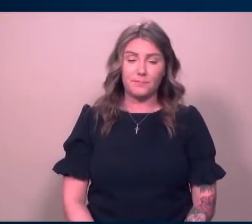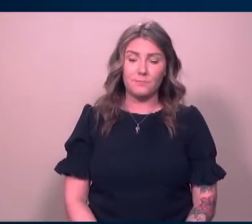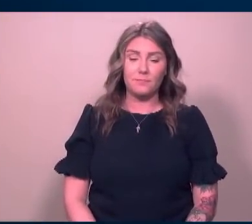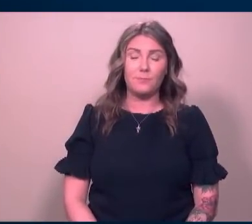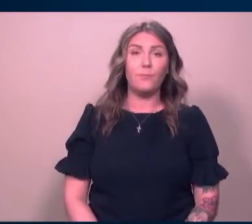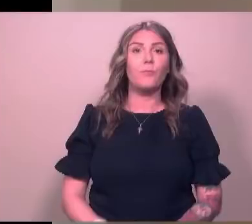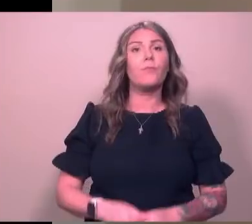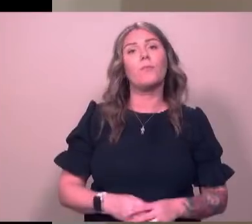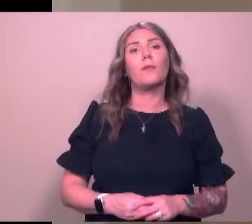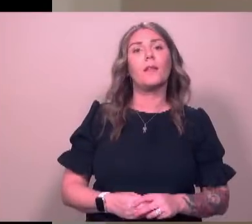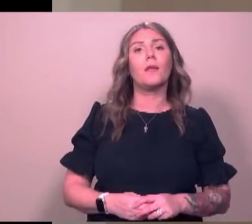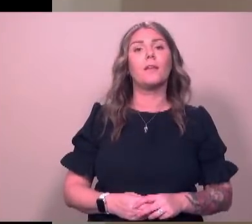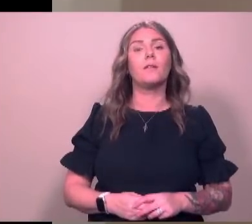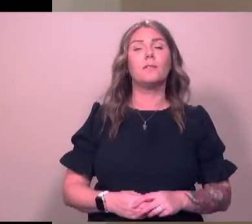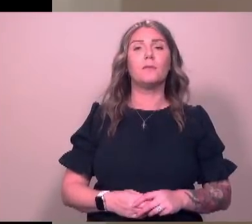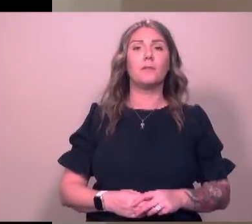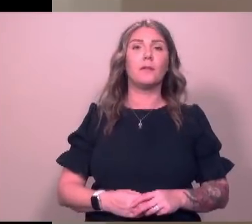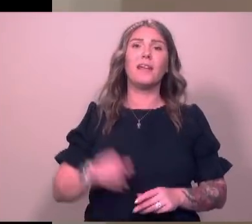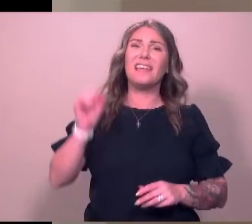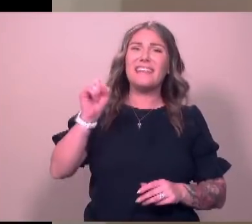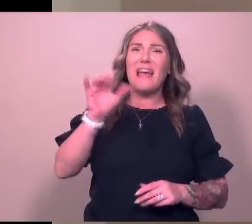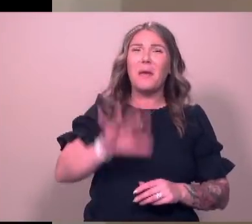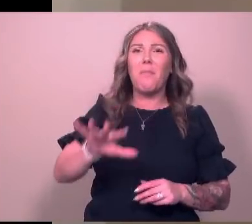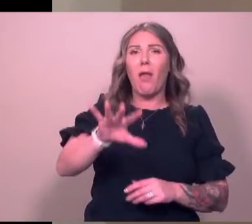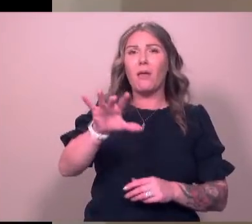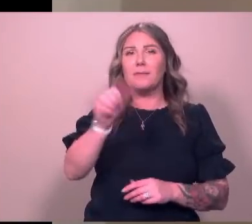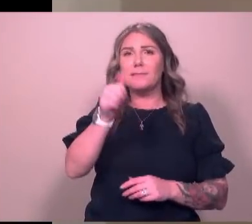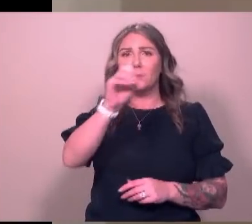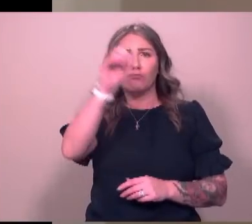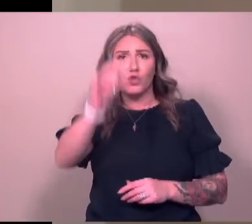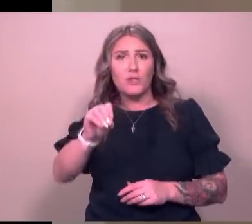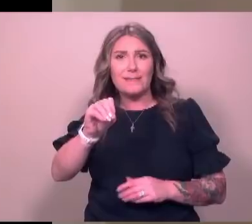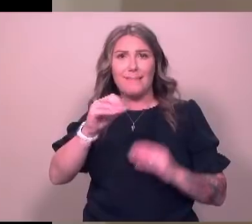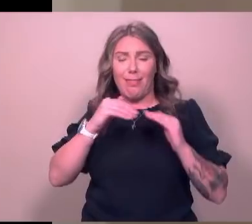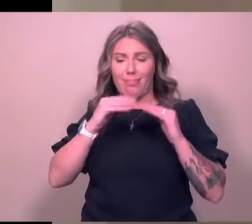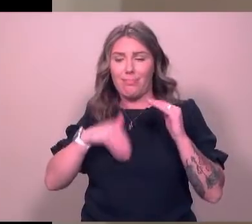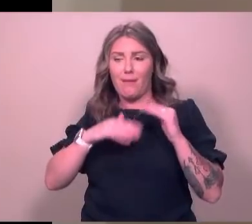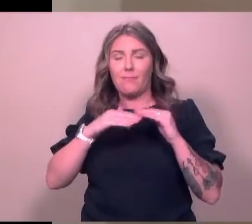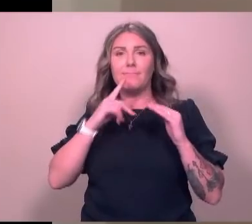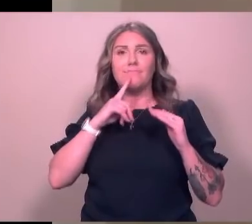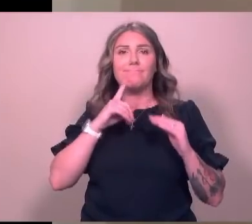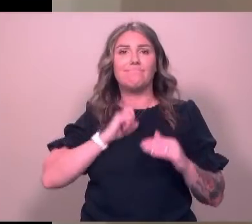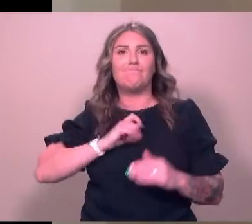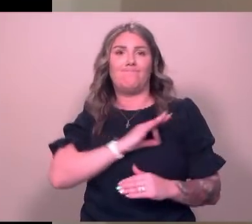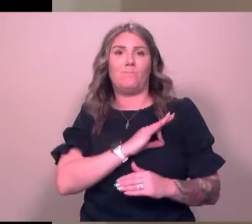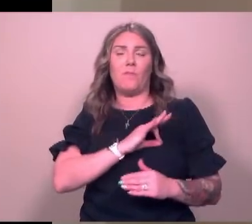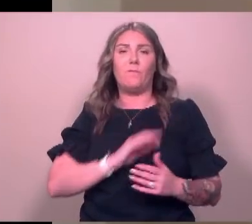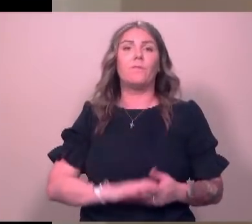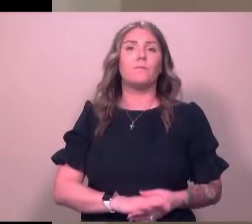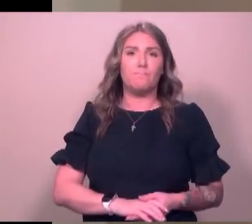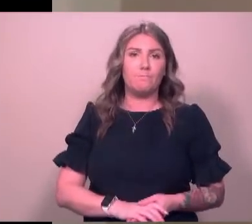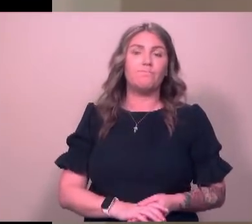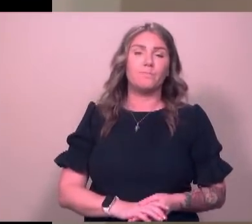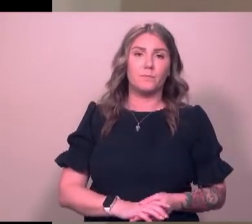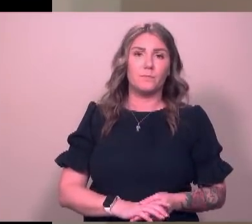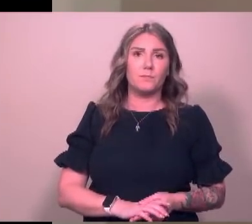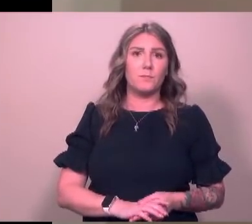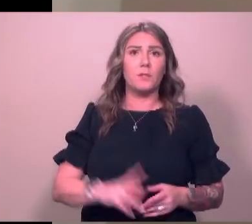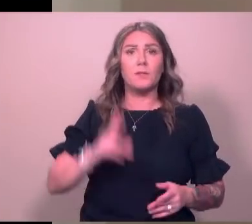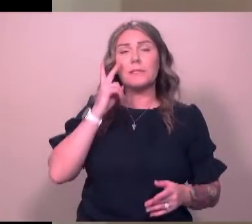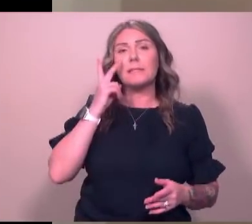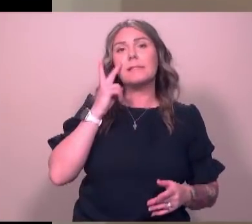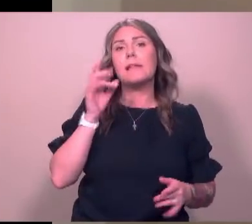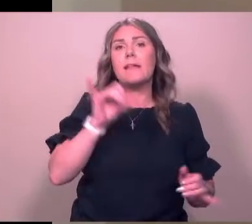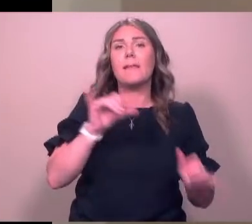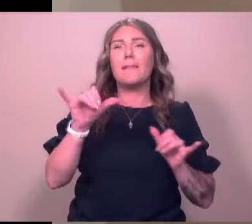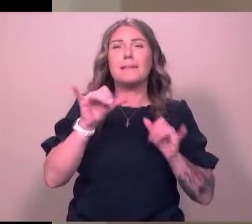Yeah, we probably have about 10% less staff. So as we, see the same census